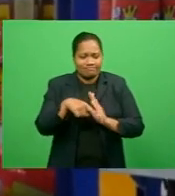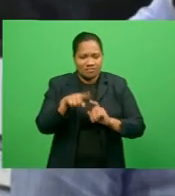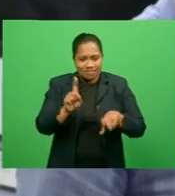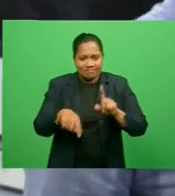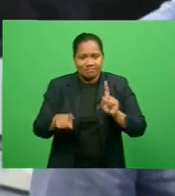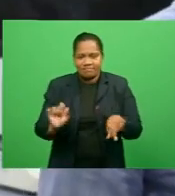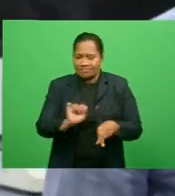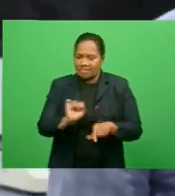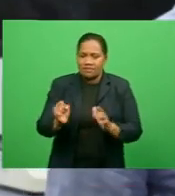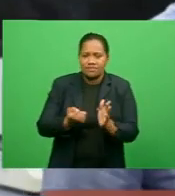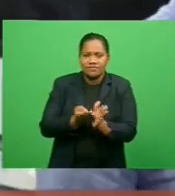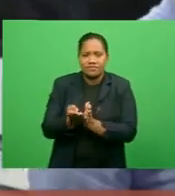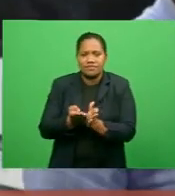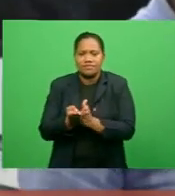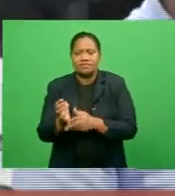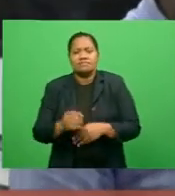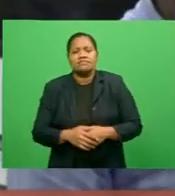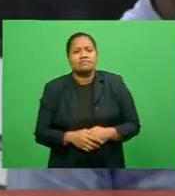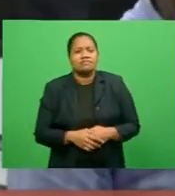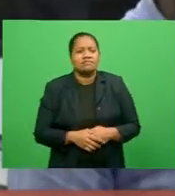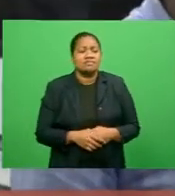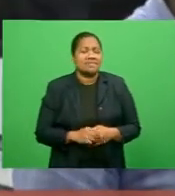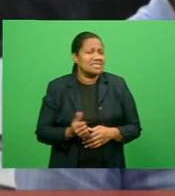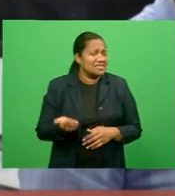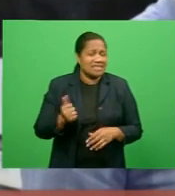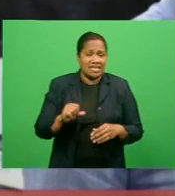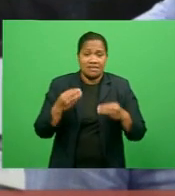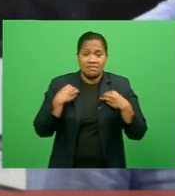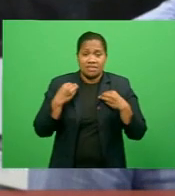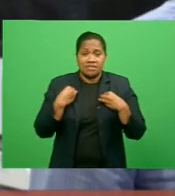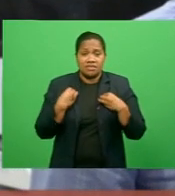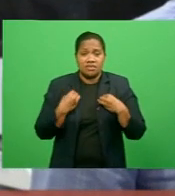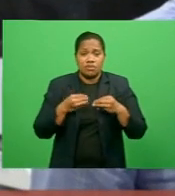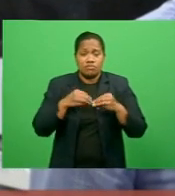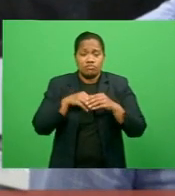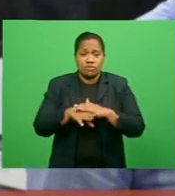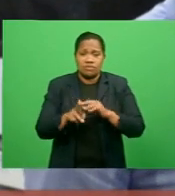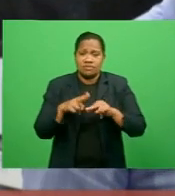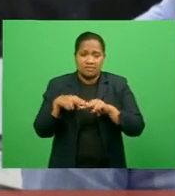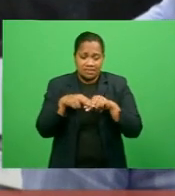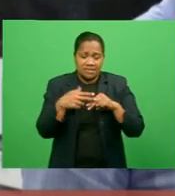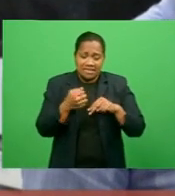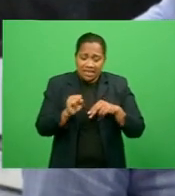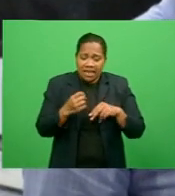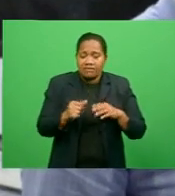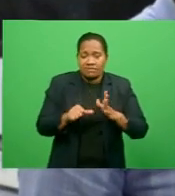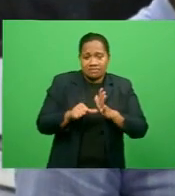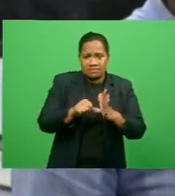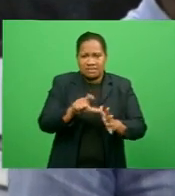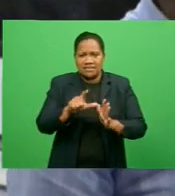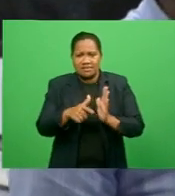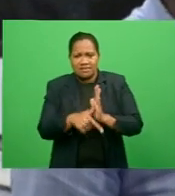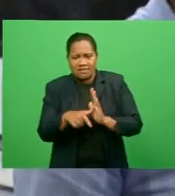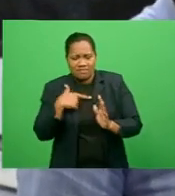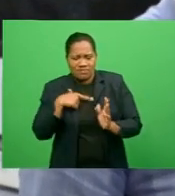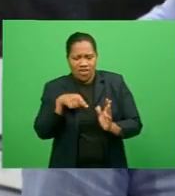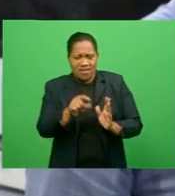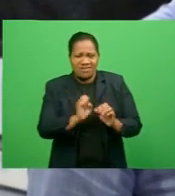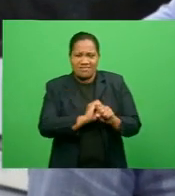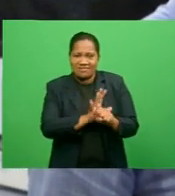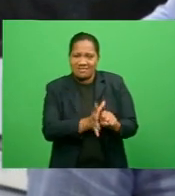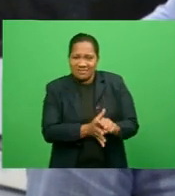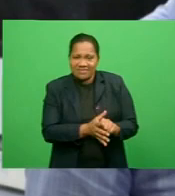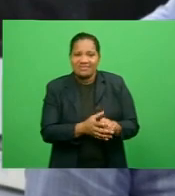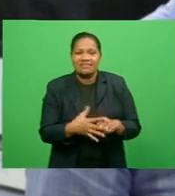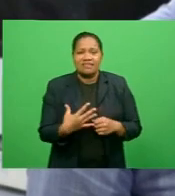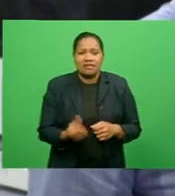services. As any business, Post Fiji has gone through and still going through tough time during this pandemic. When the flights